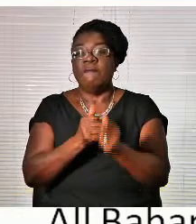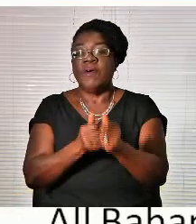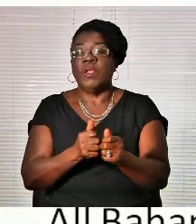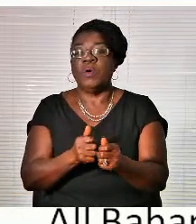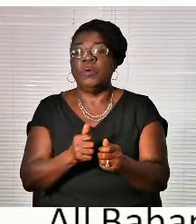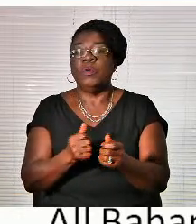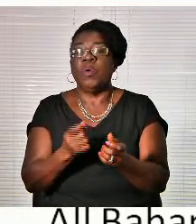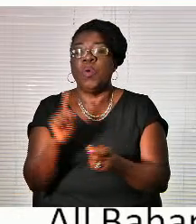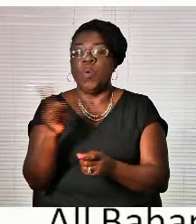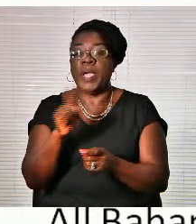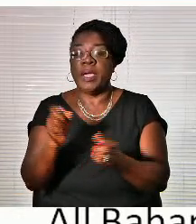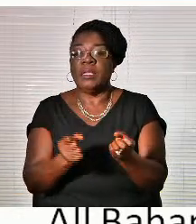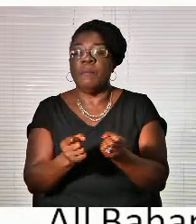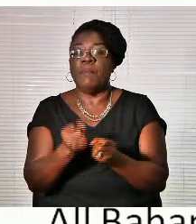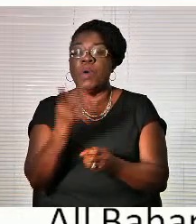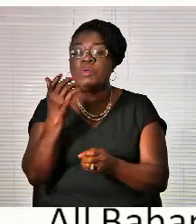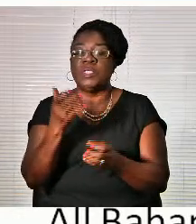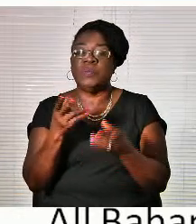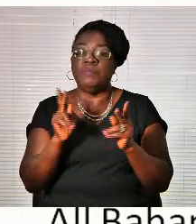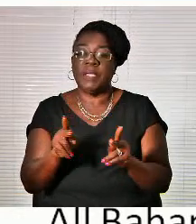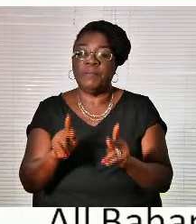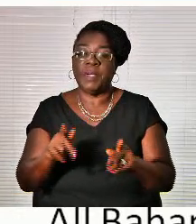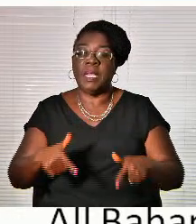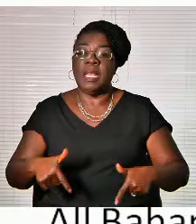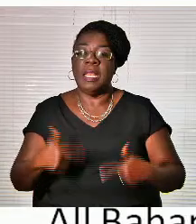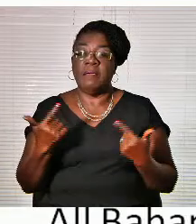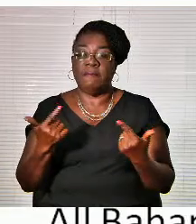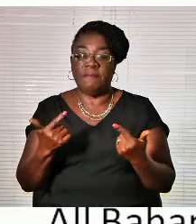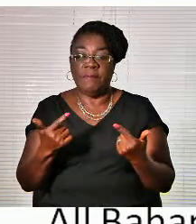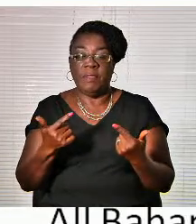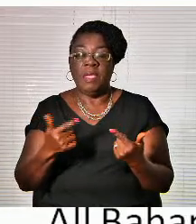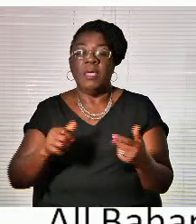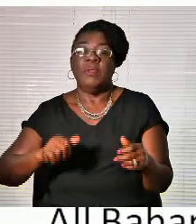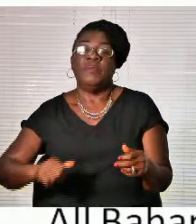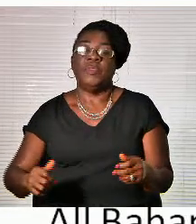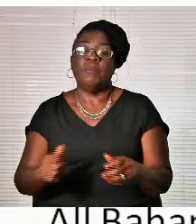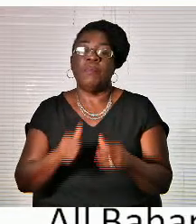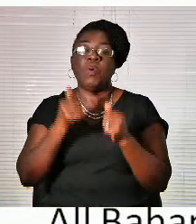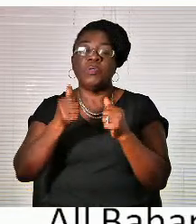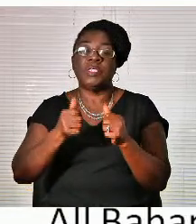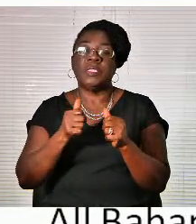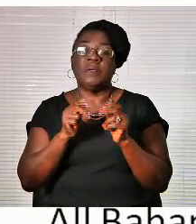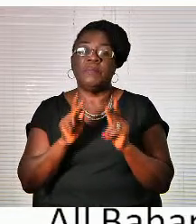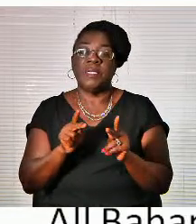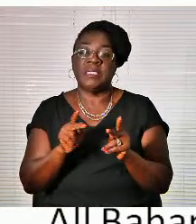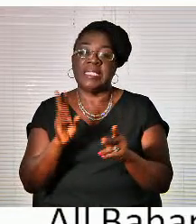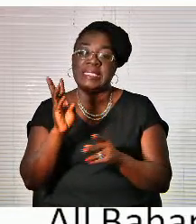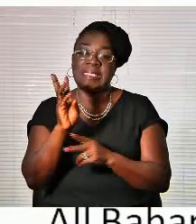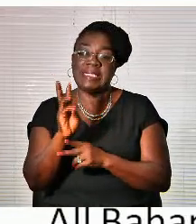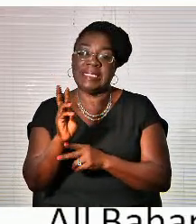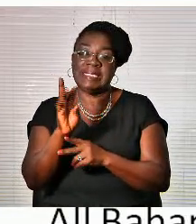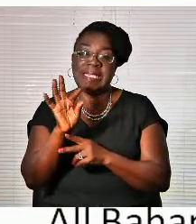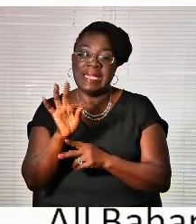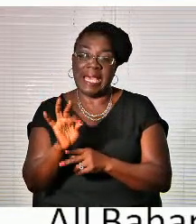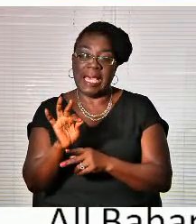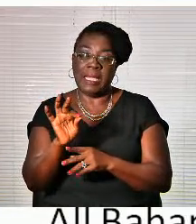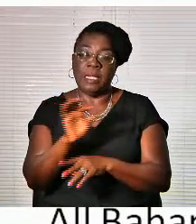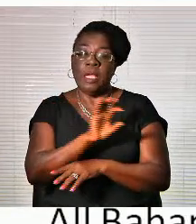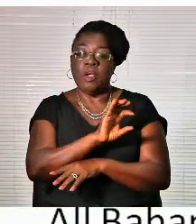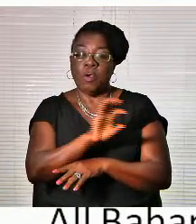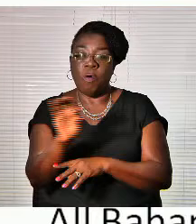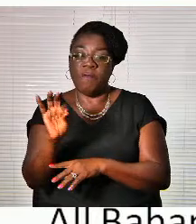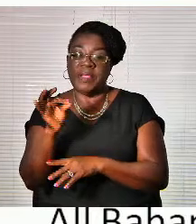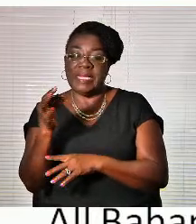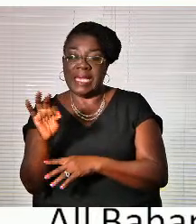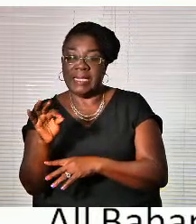density, with the vast majority, i.e. 69% of our COVID-19